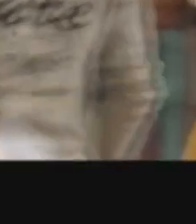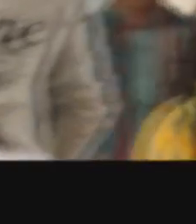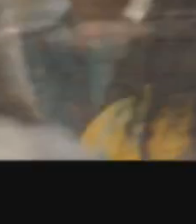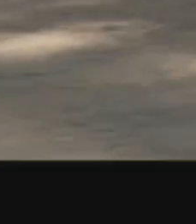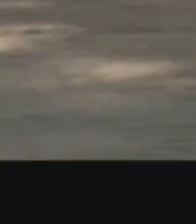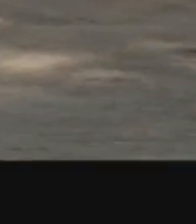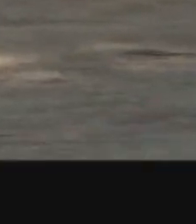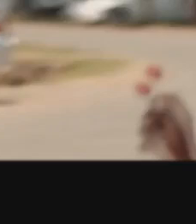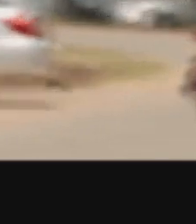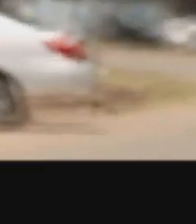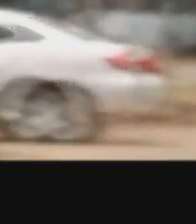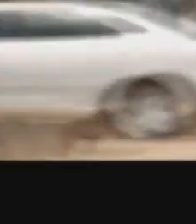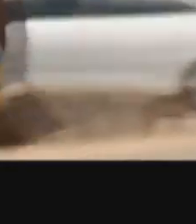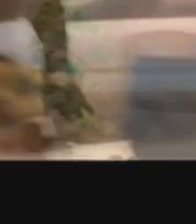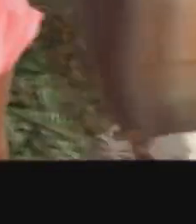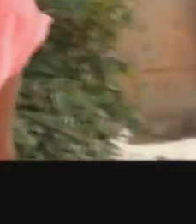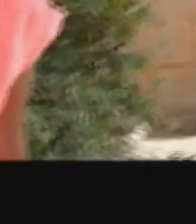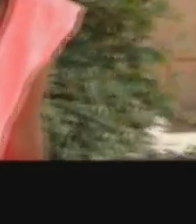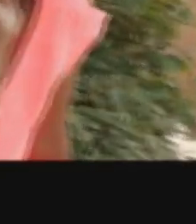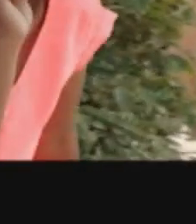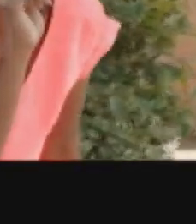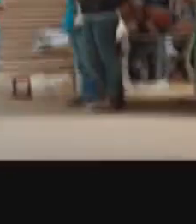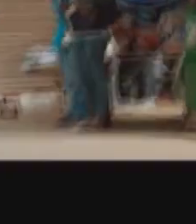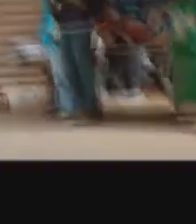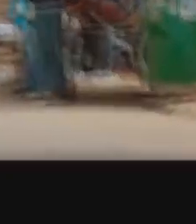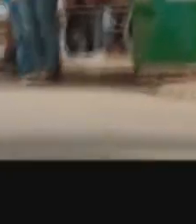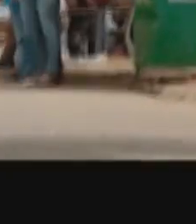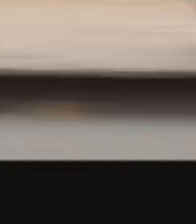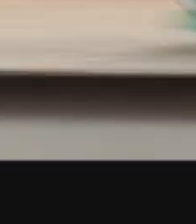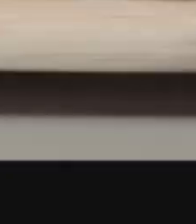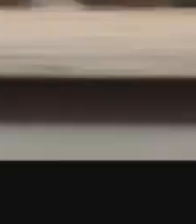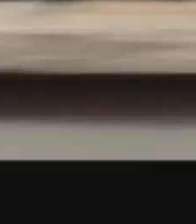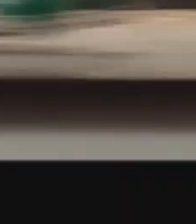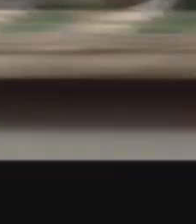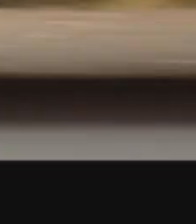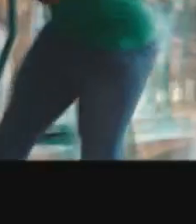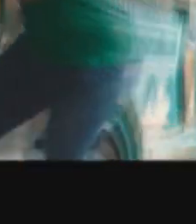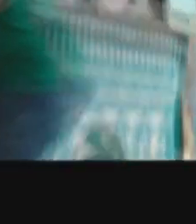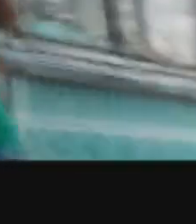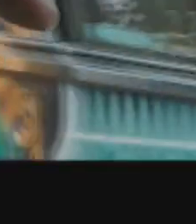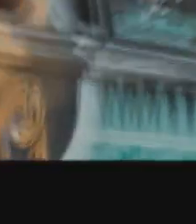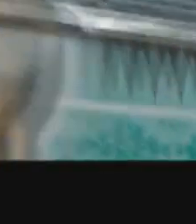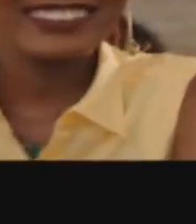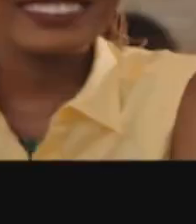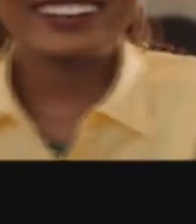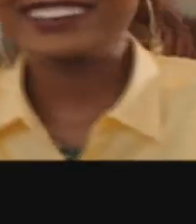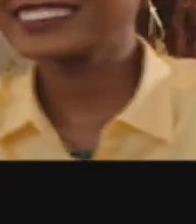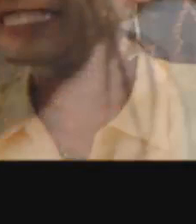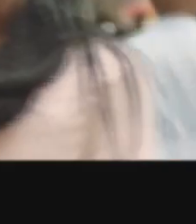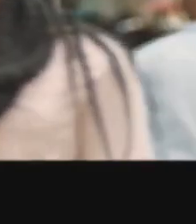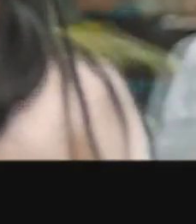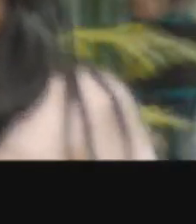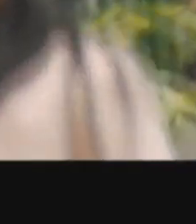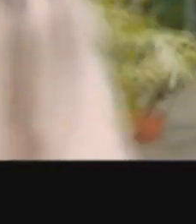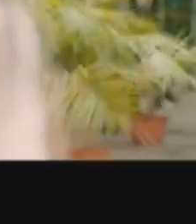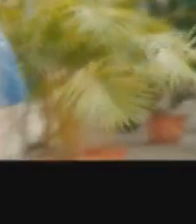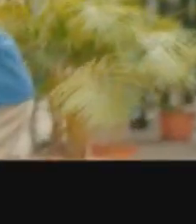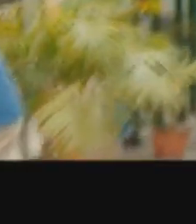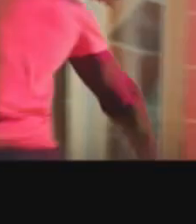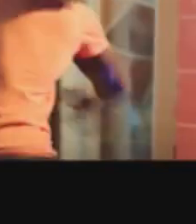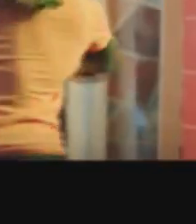Kuangusha mistari na kudamini ufahari. Form ni gane. Trust started, ripped up a